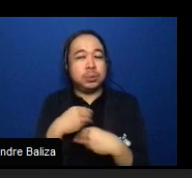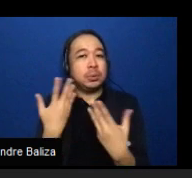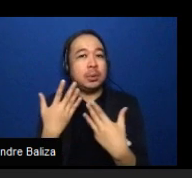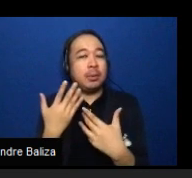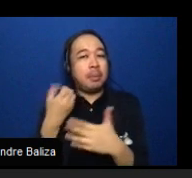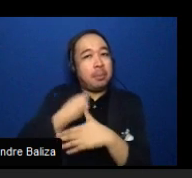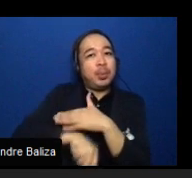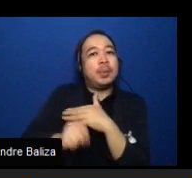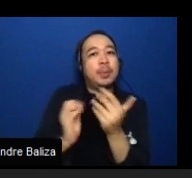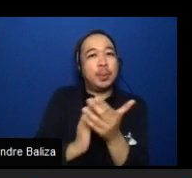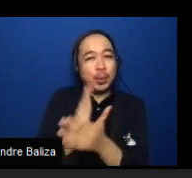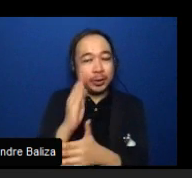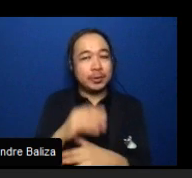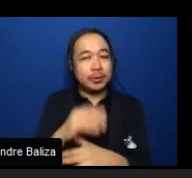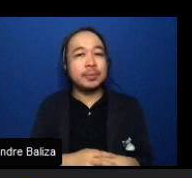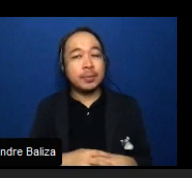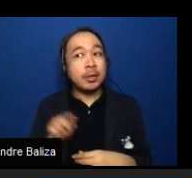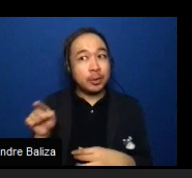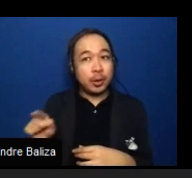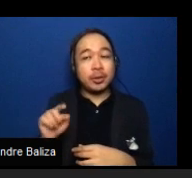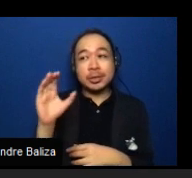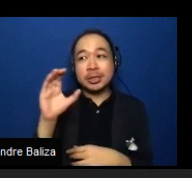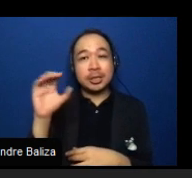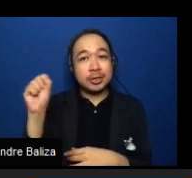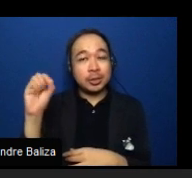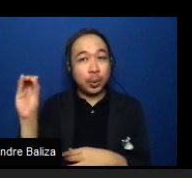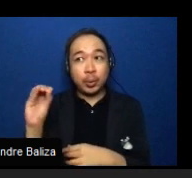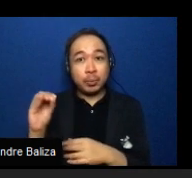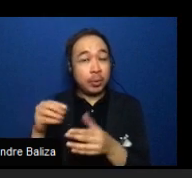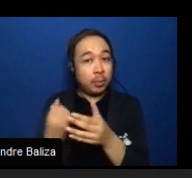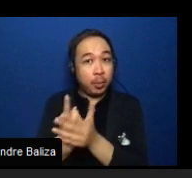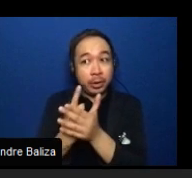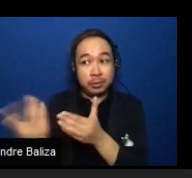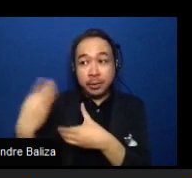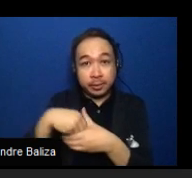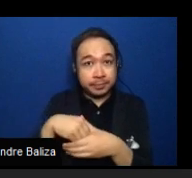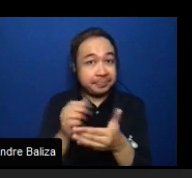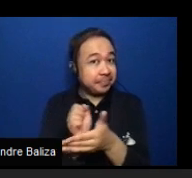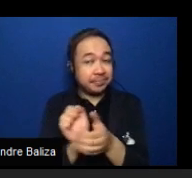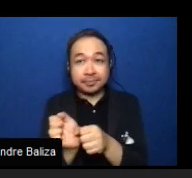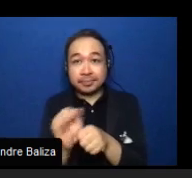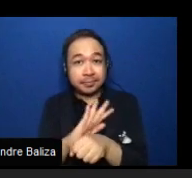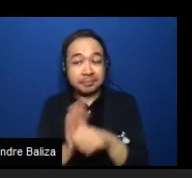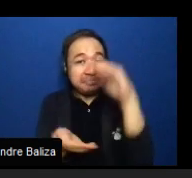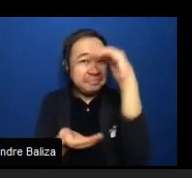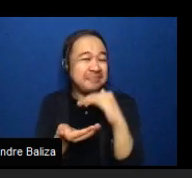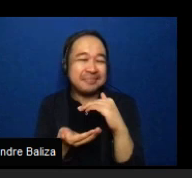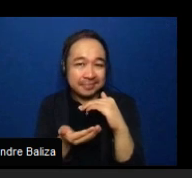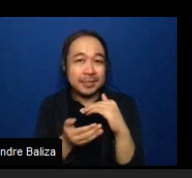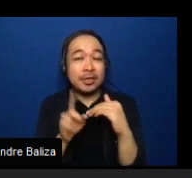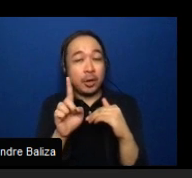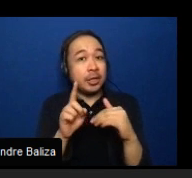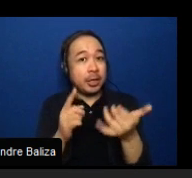that space for civil society is shrinking through the COVID crisis. Now, more than ever, an enabling environment for